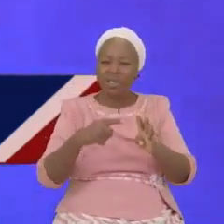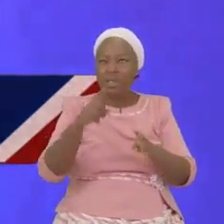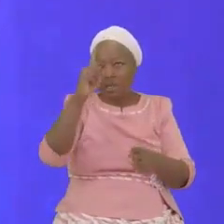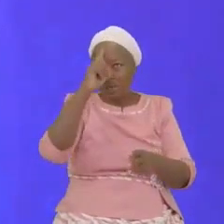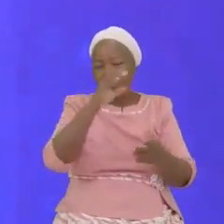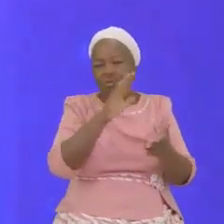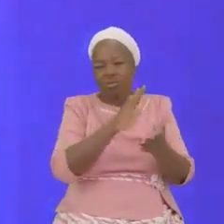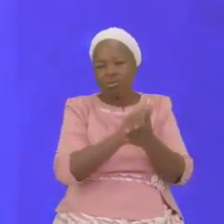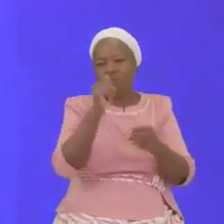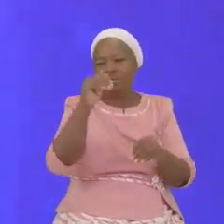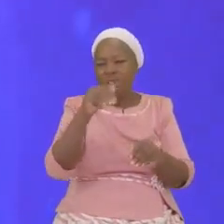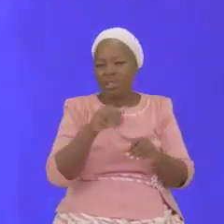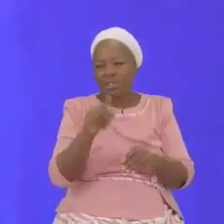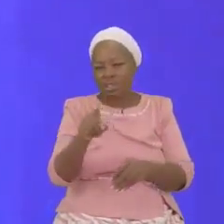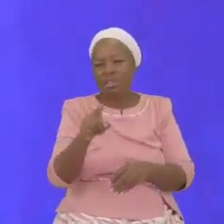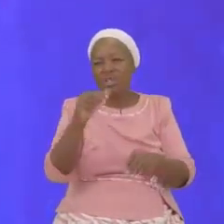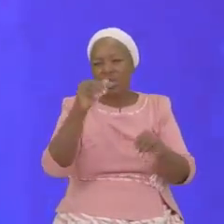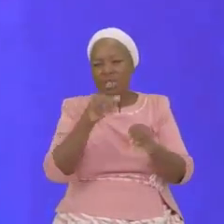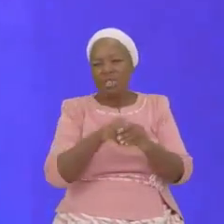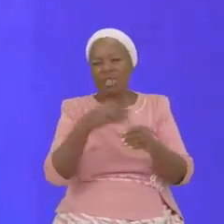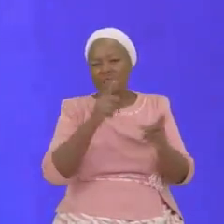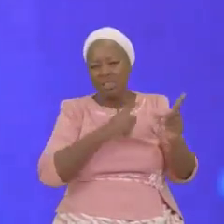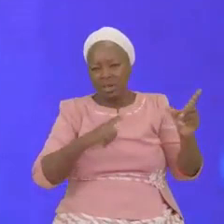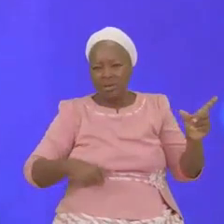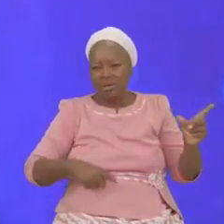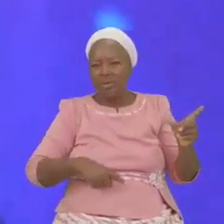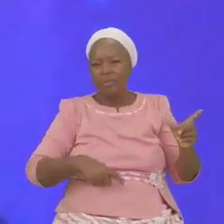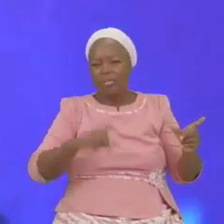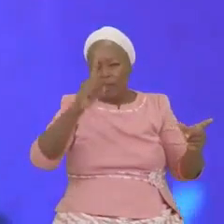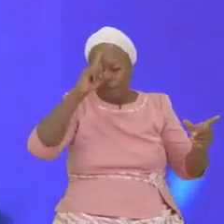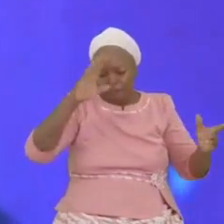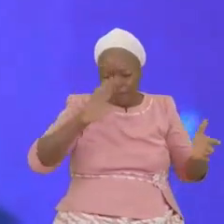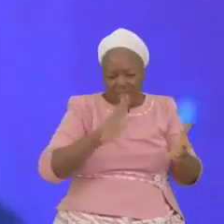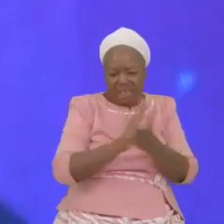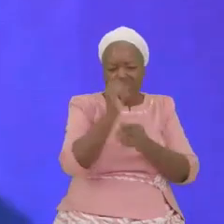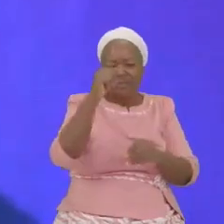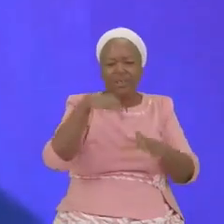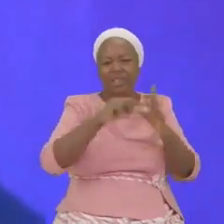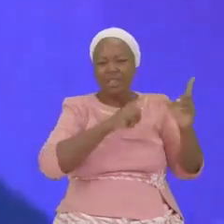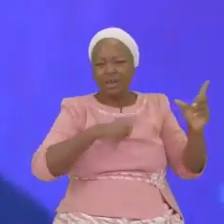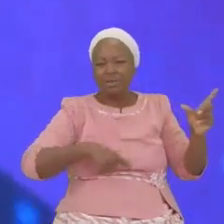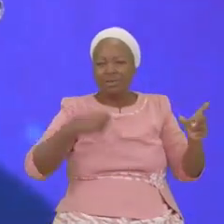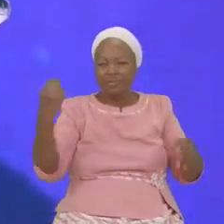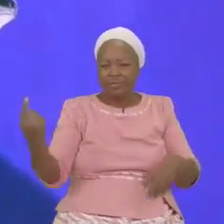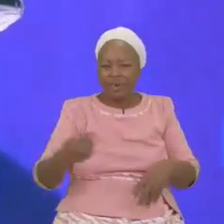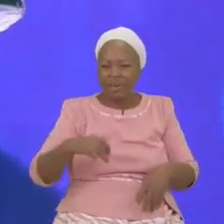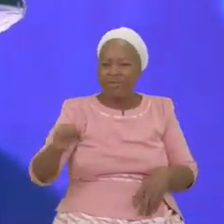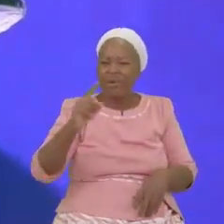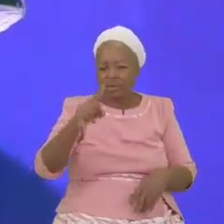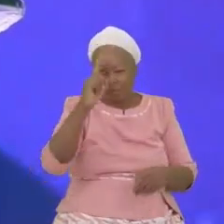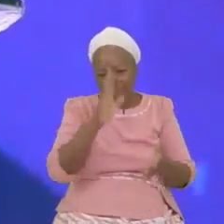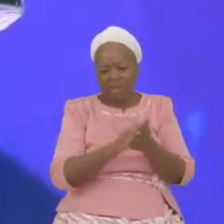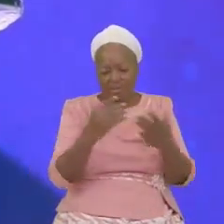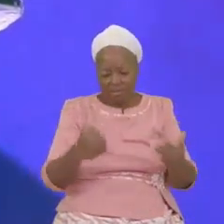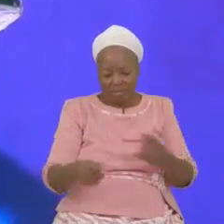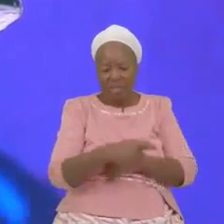ye in the Lord. Believe in the Lord forever. As you believe yesterday, you are believing today, you